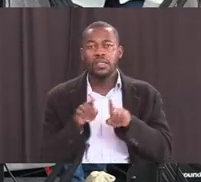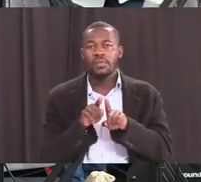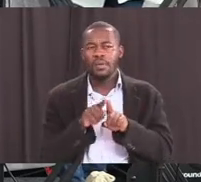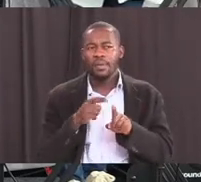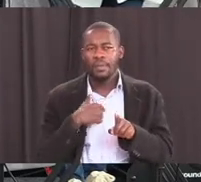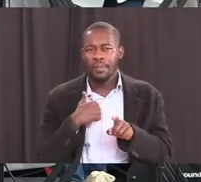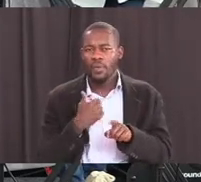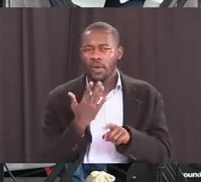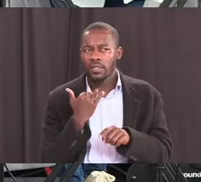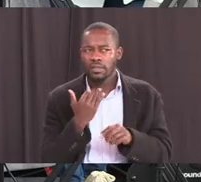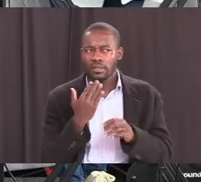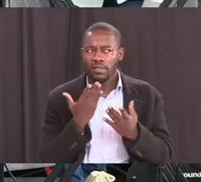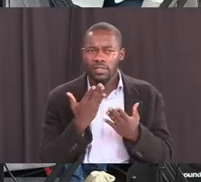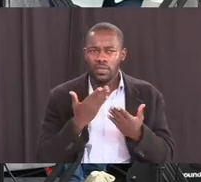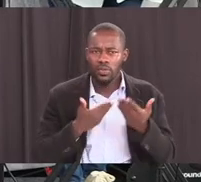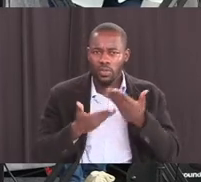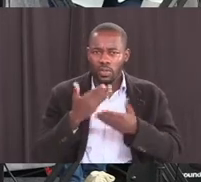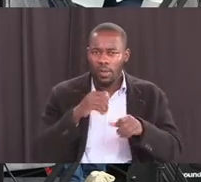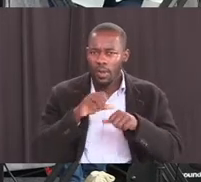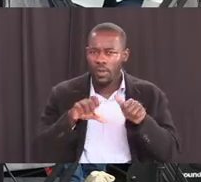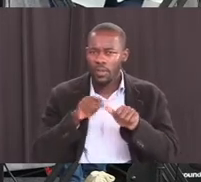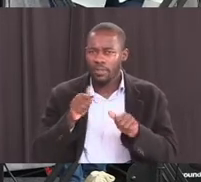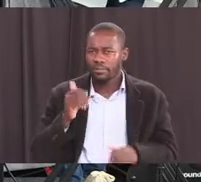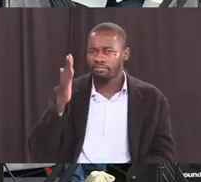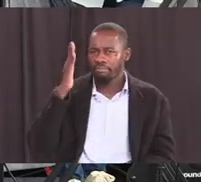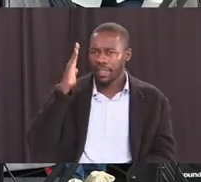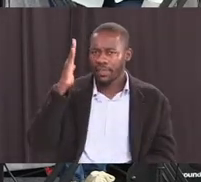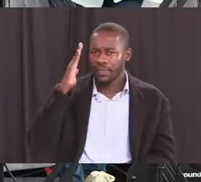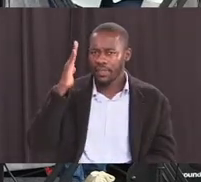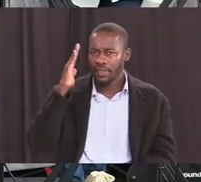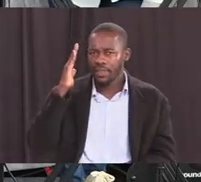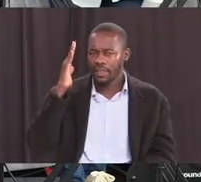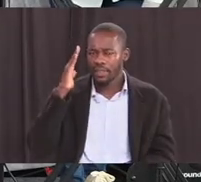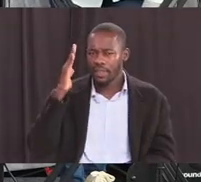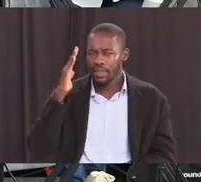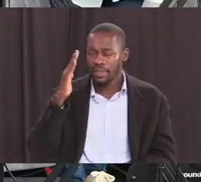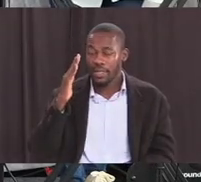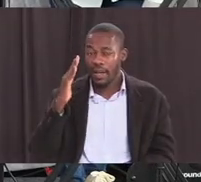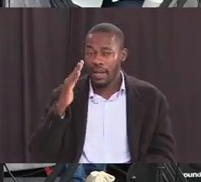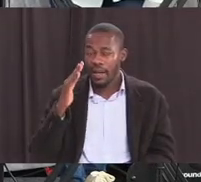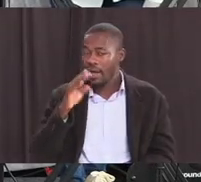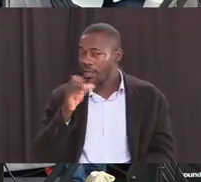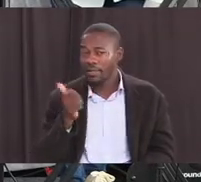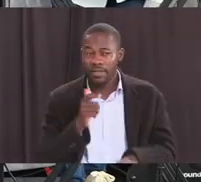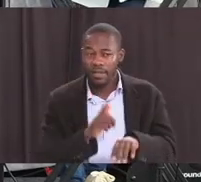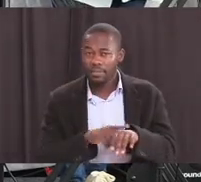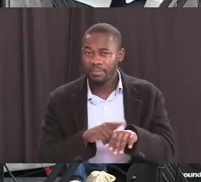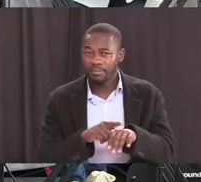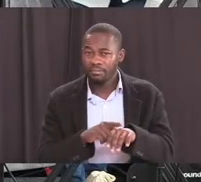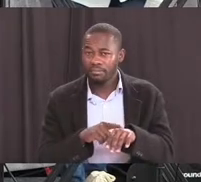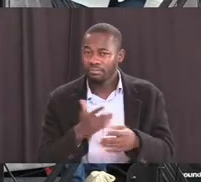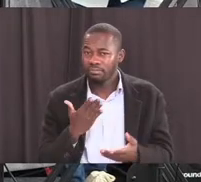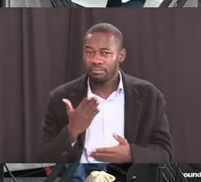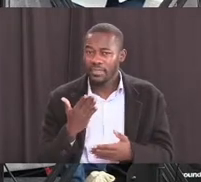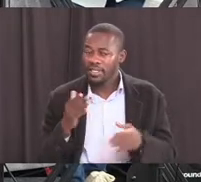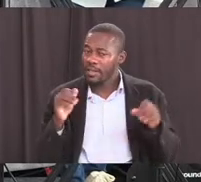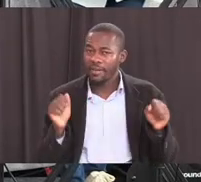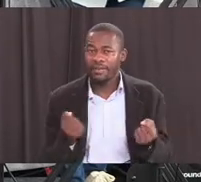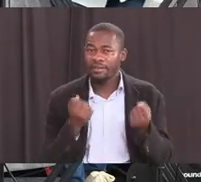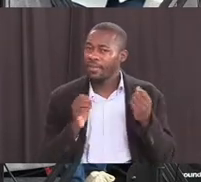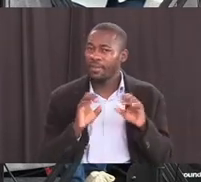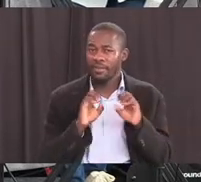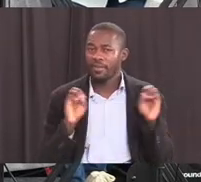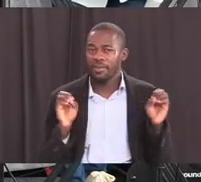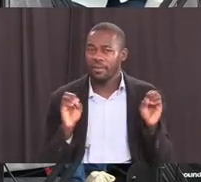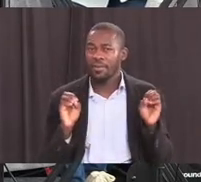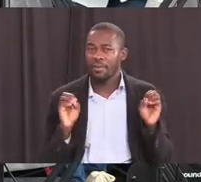security. How when things don't go well, we tend to look at ourselves and we begin to say we